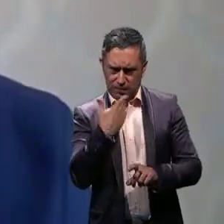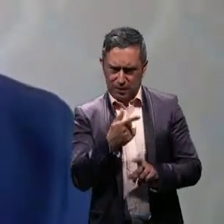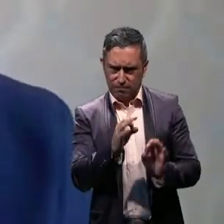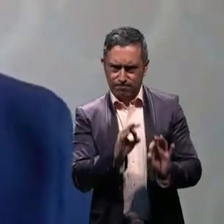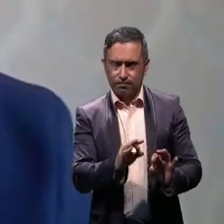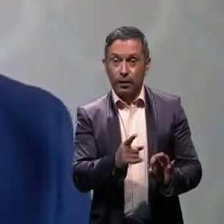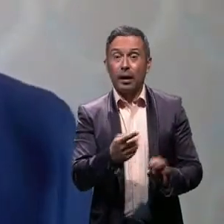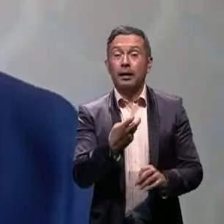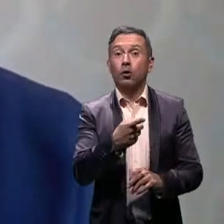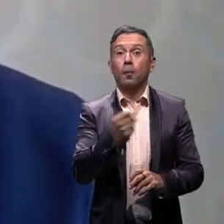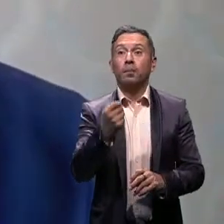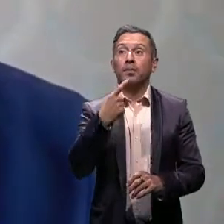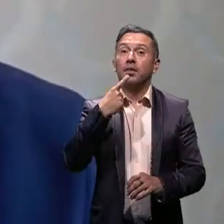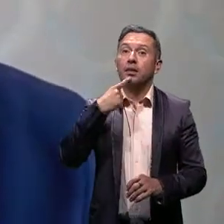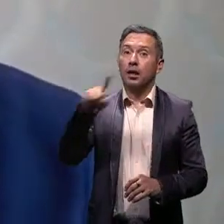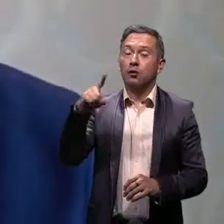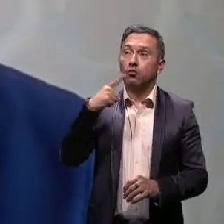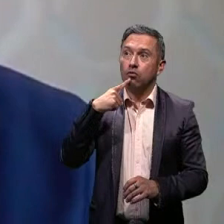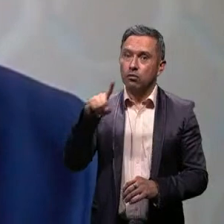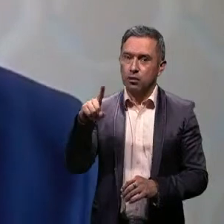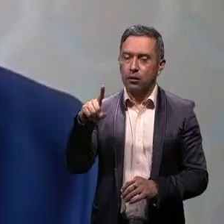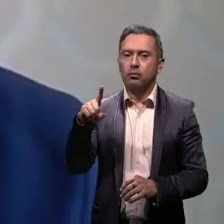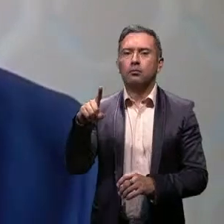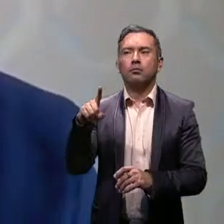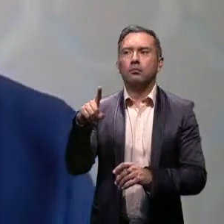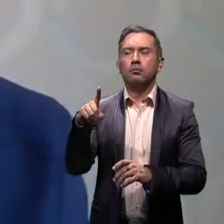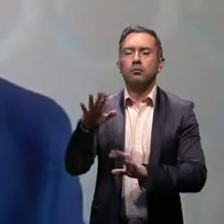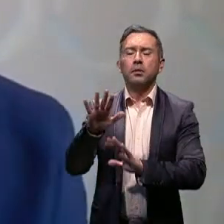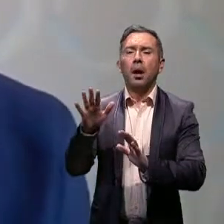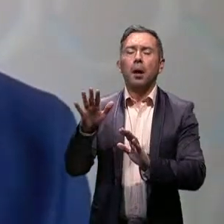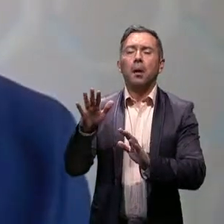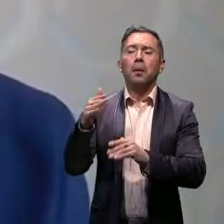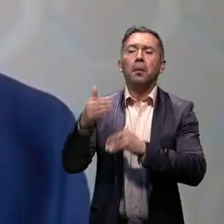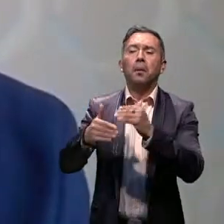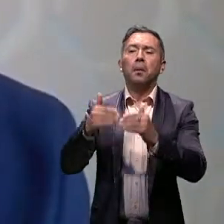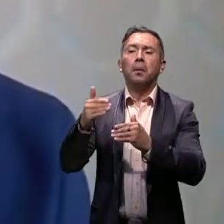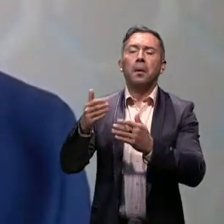proper manner. So those complaints or